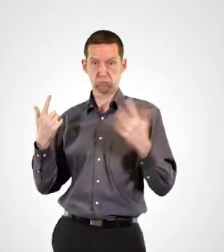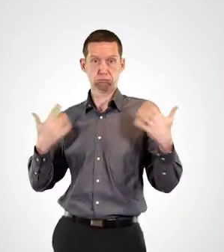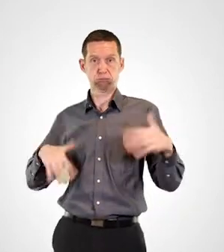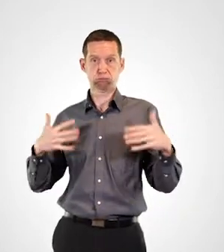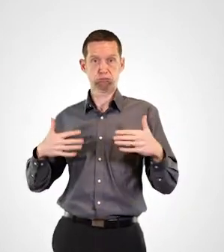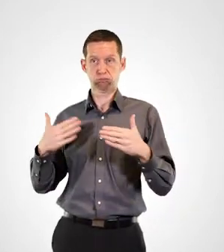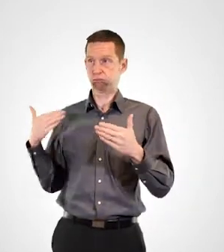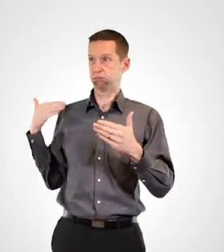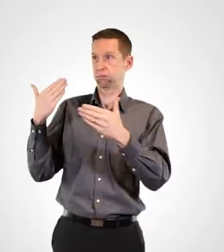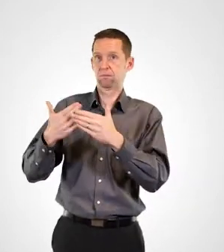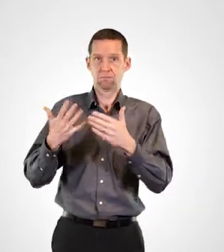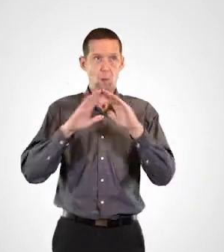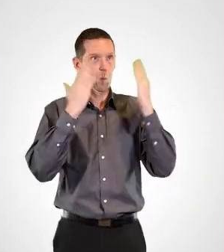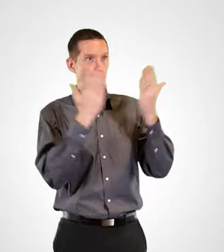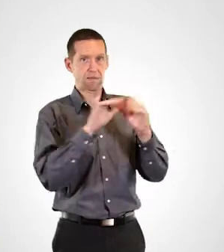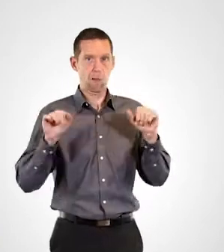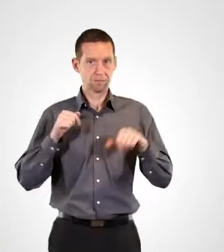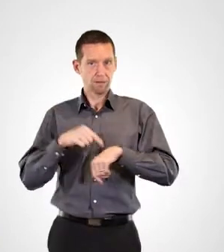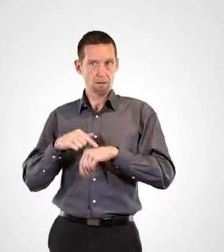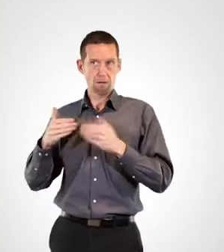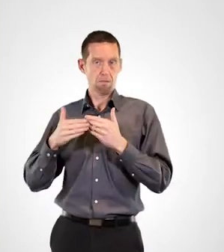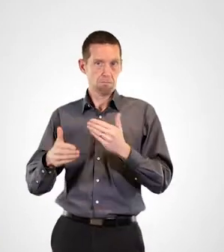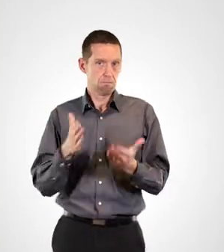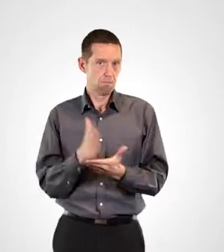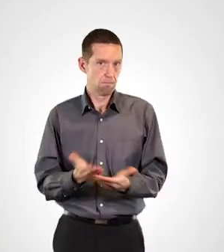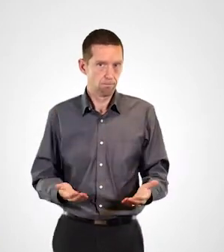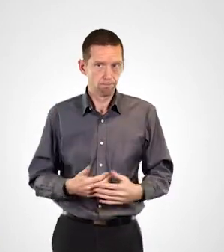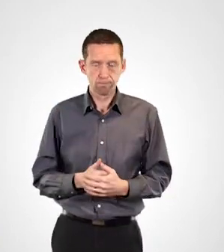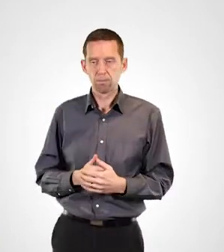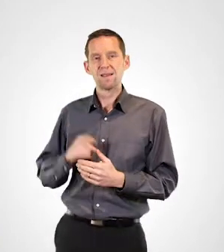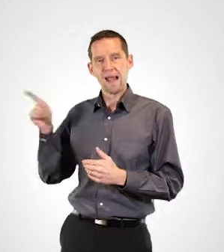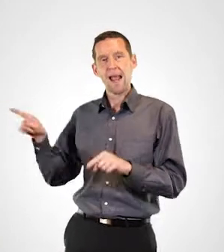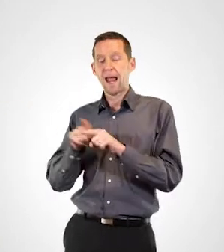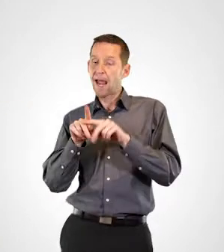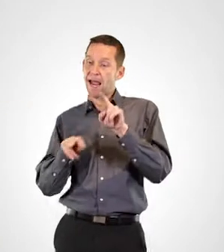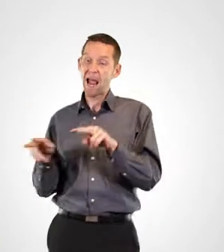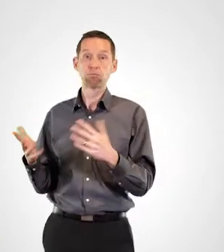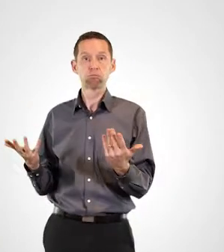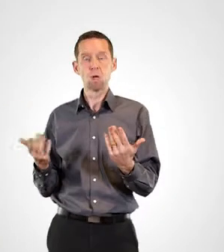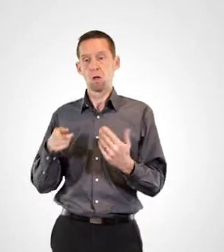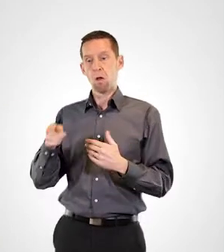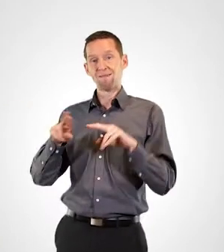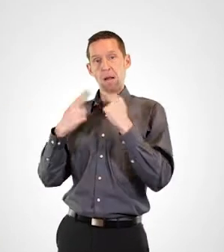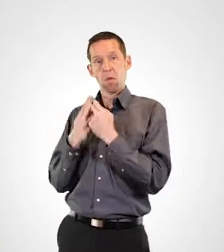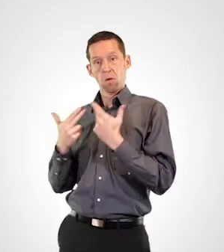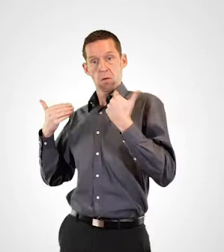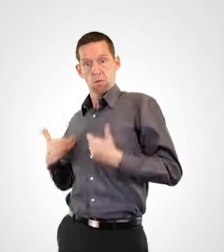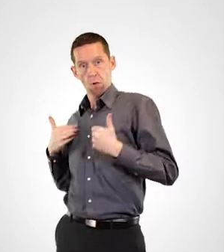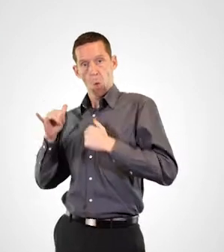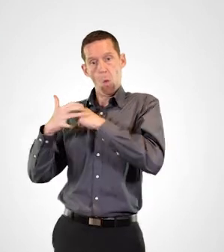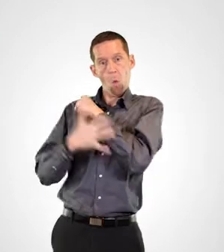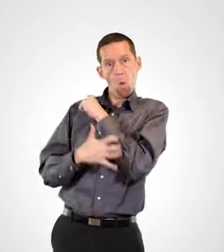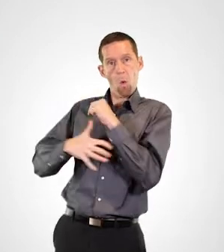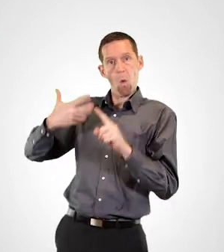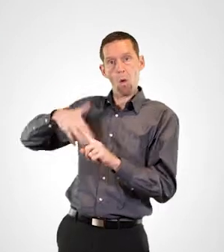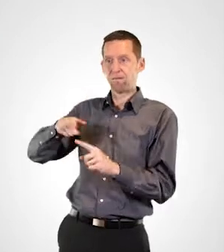ones in our time. The other thing that they found was that socioeconomic status was an important predictor of